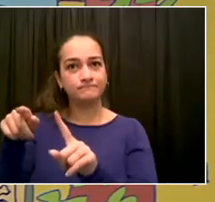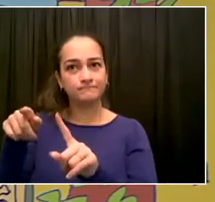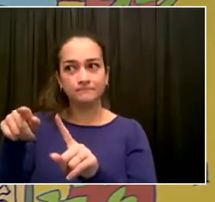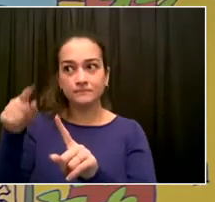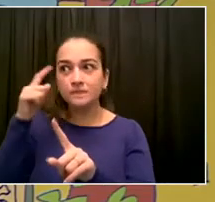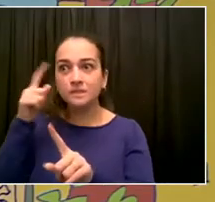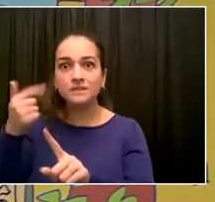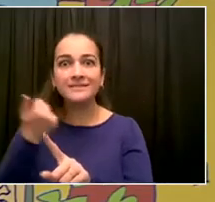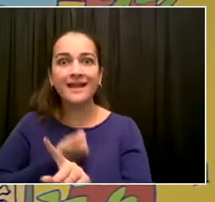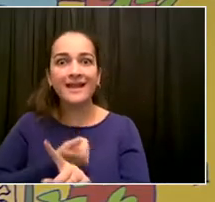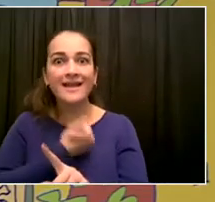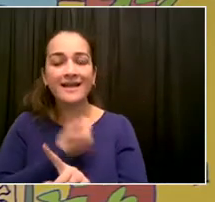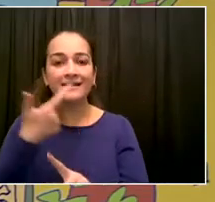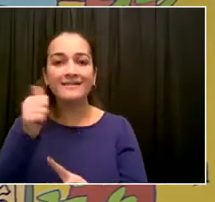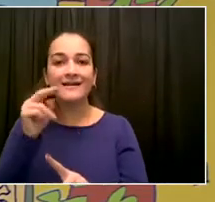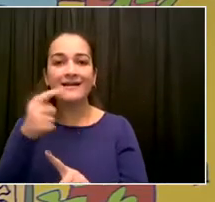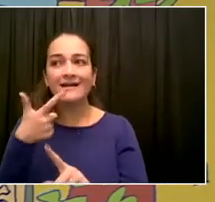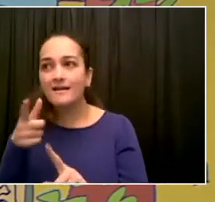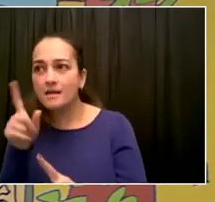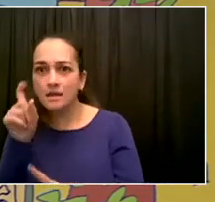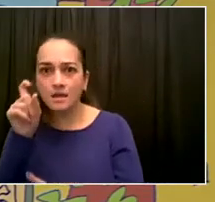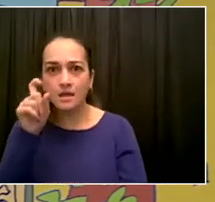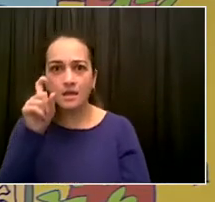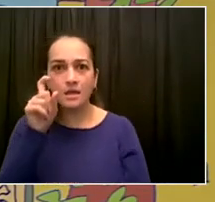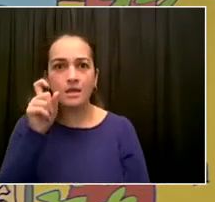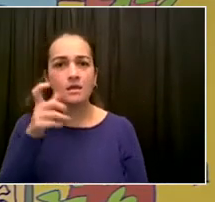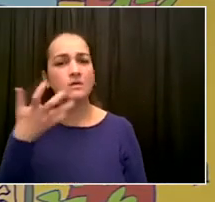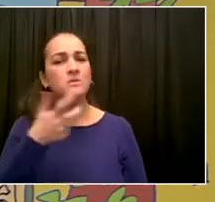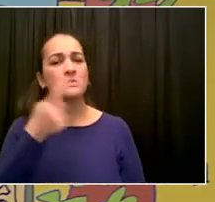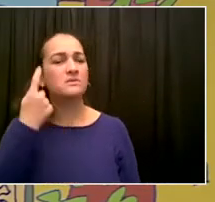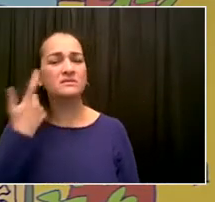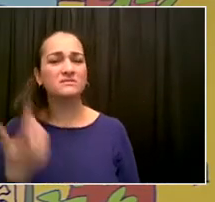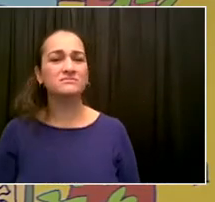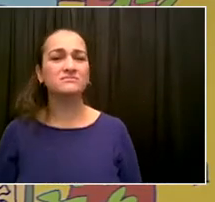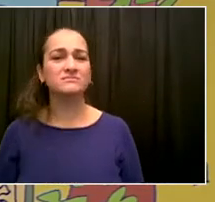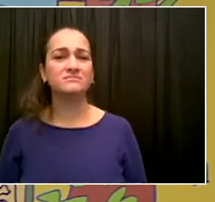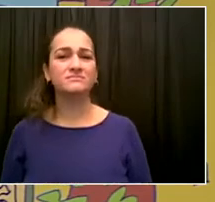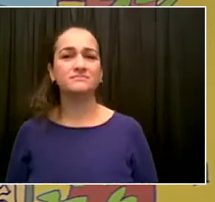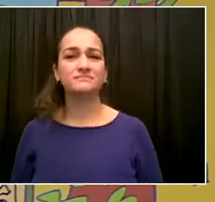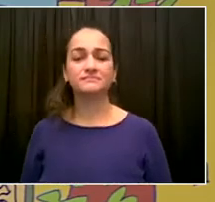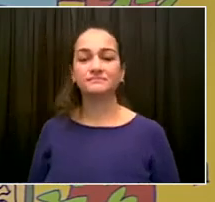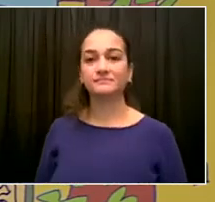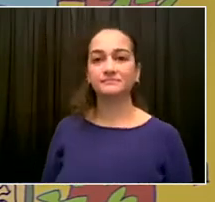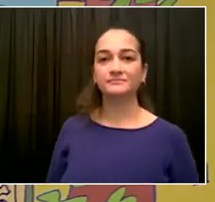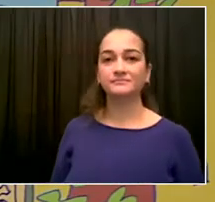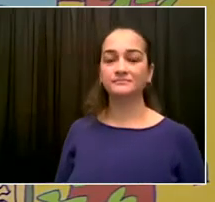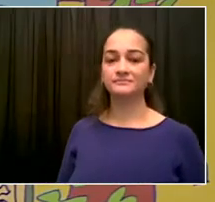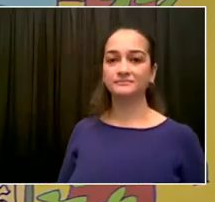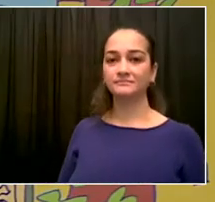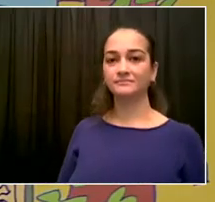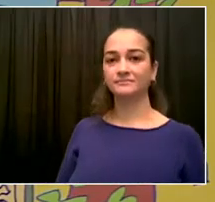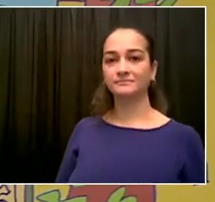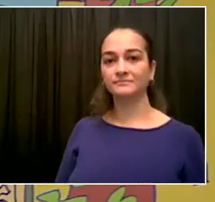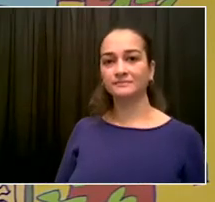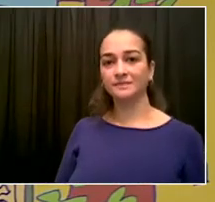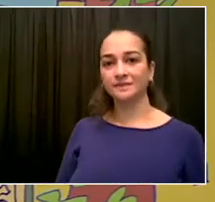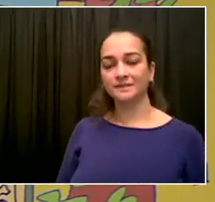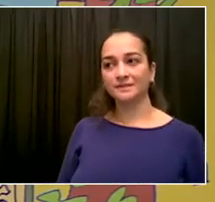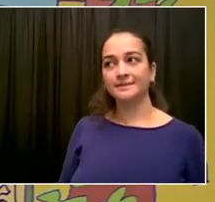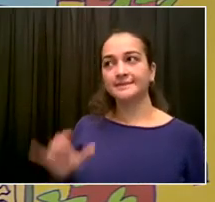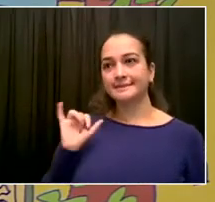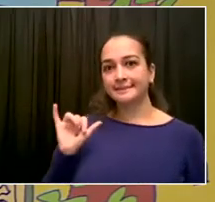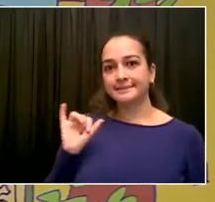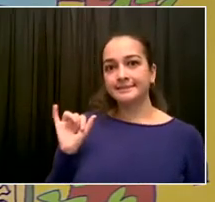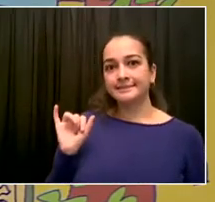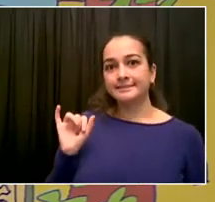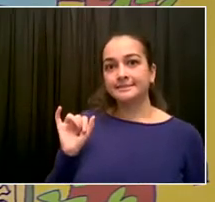safe to bring your weapon back to school? Marsha, I respect the question because it's a good thing to say when we're